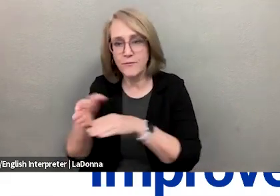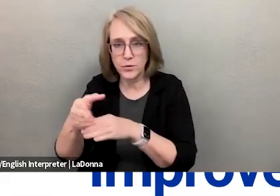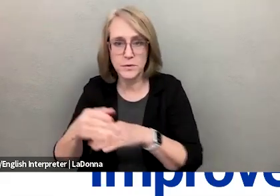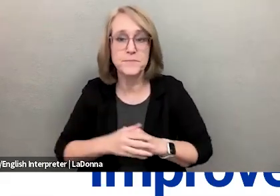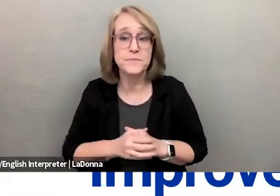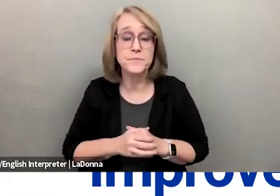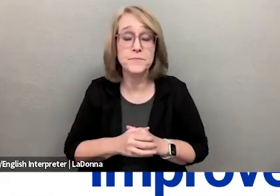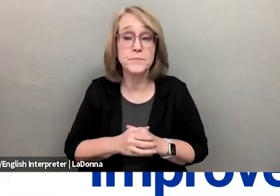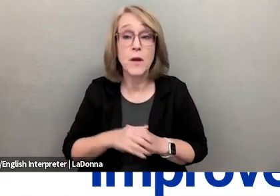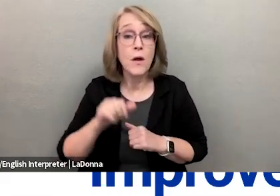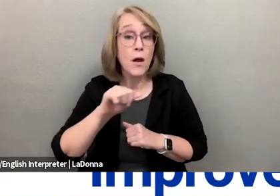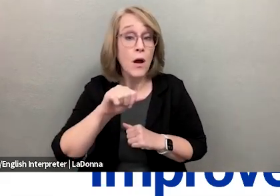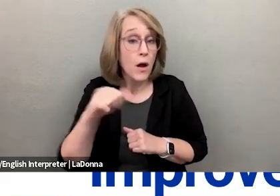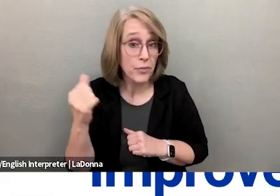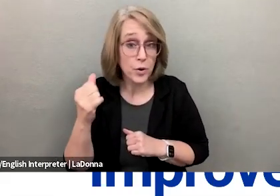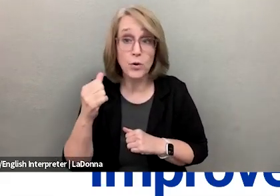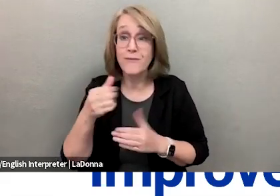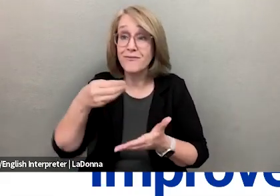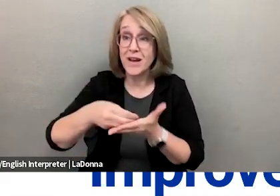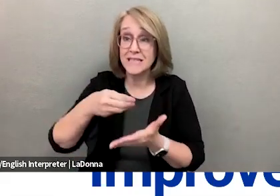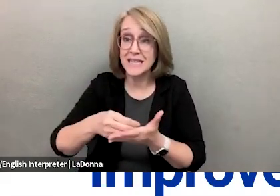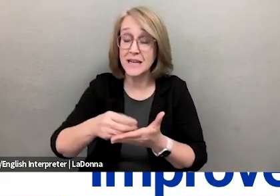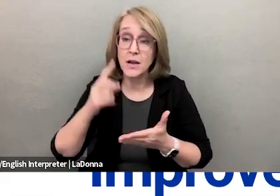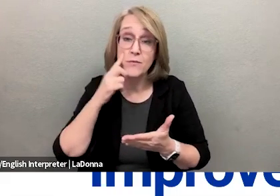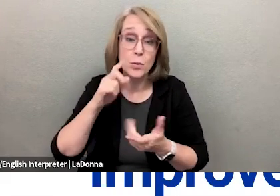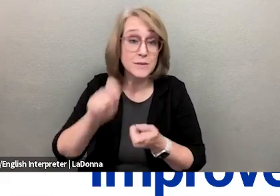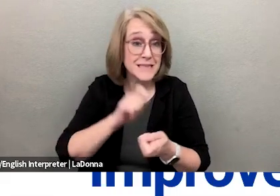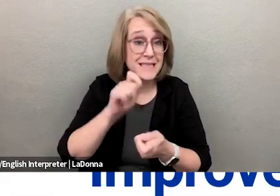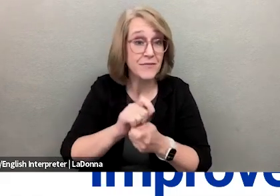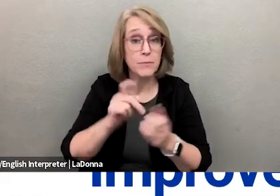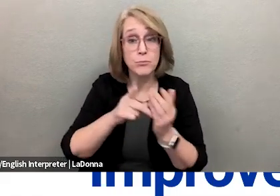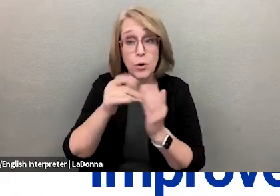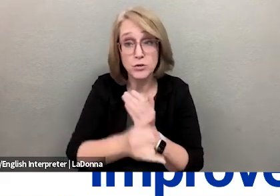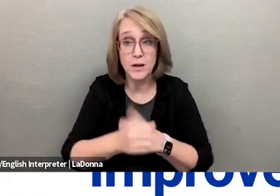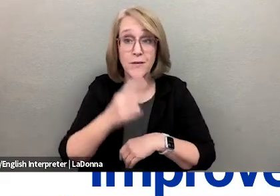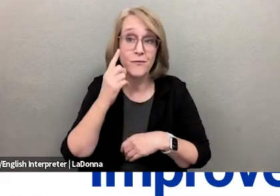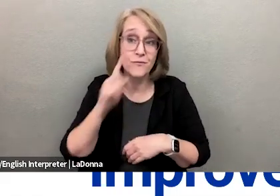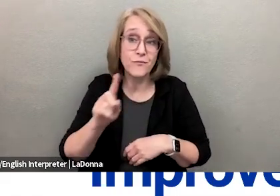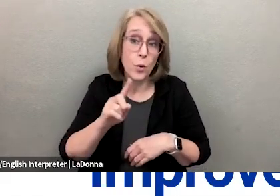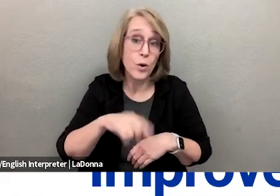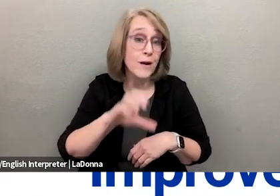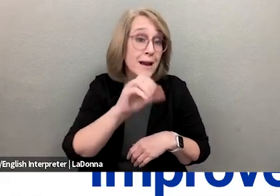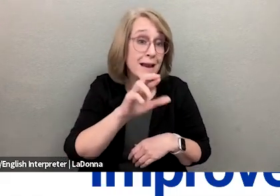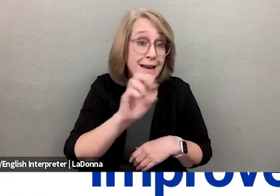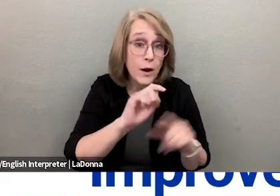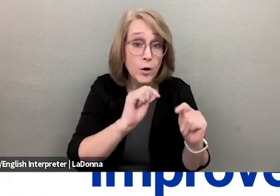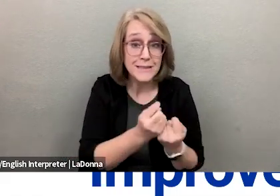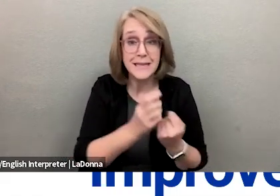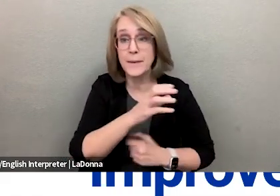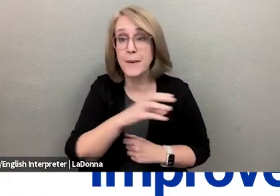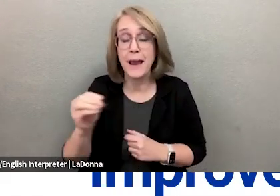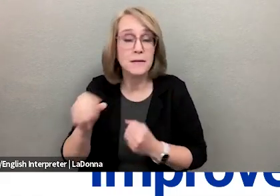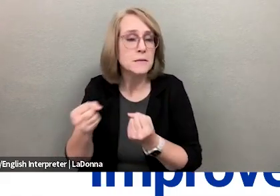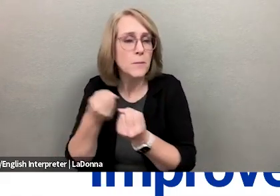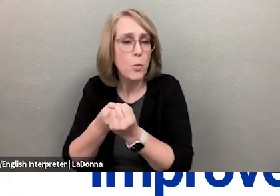support care team integration and that support key populations. Two examples here are immigrants as a critical segment of